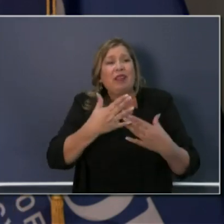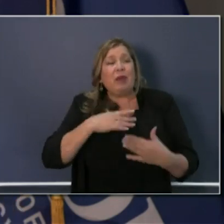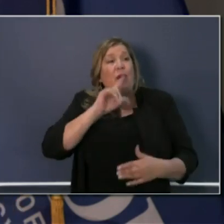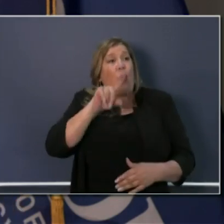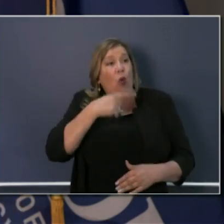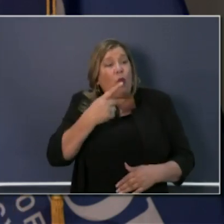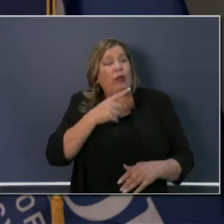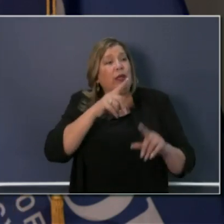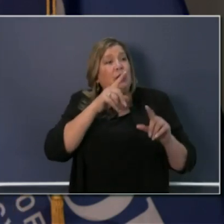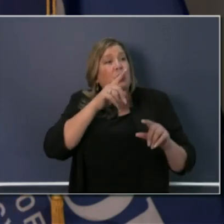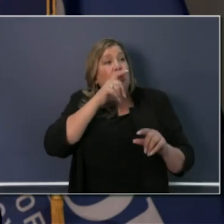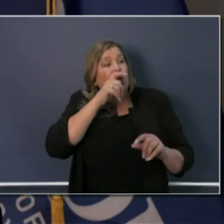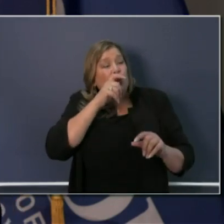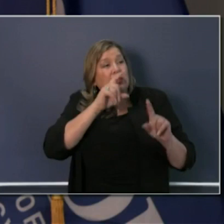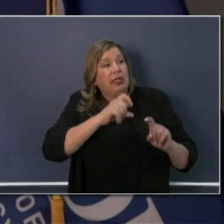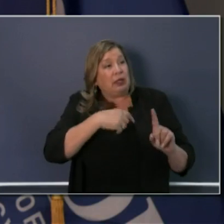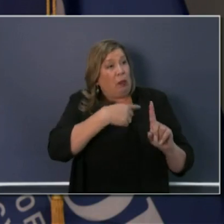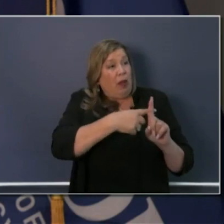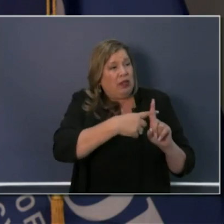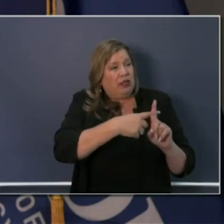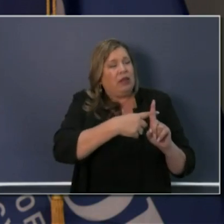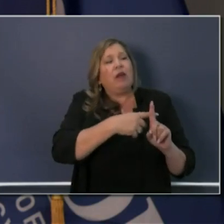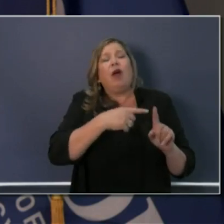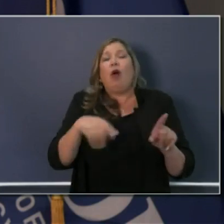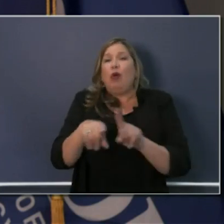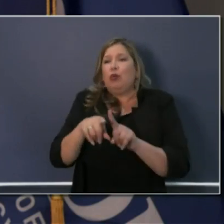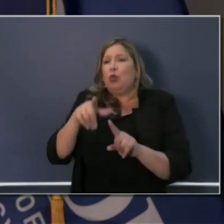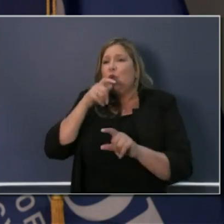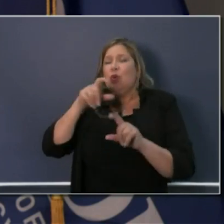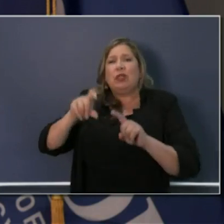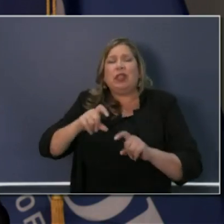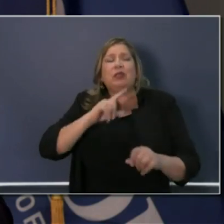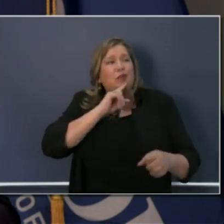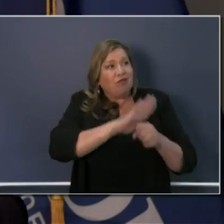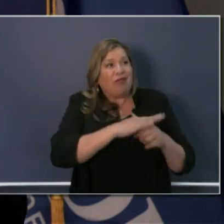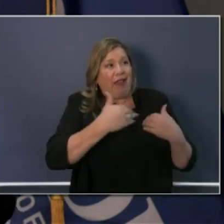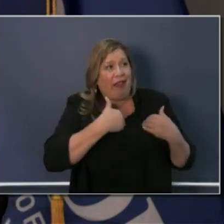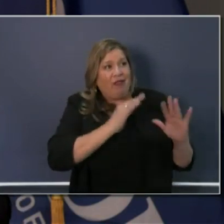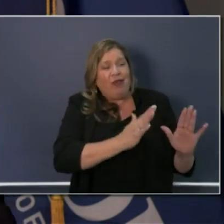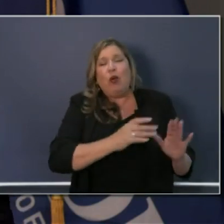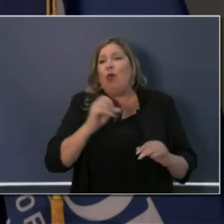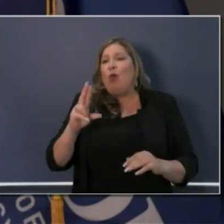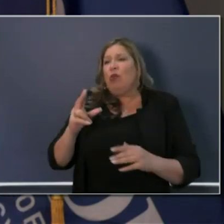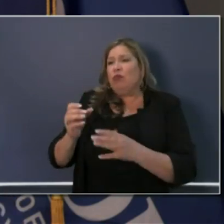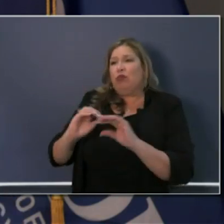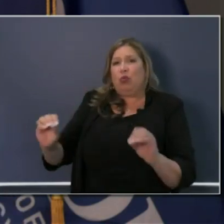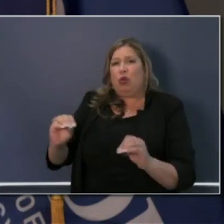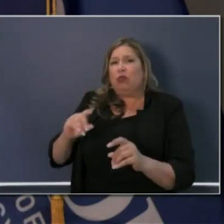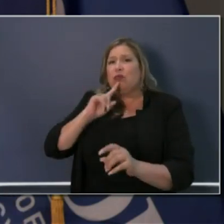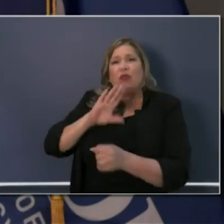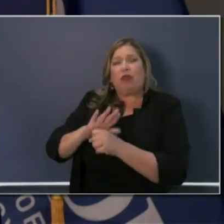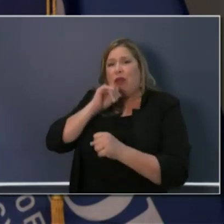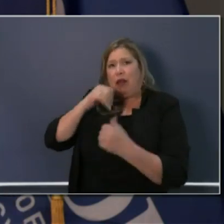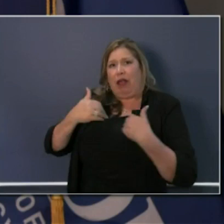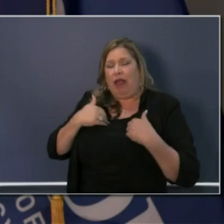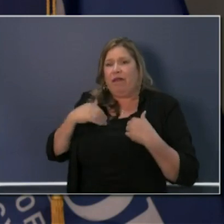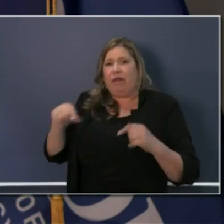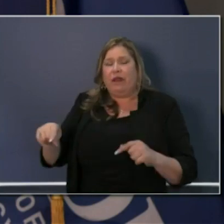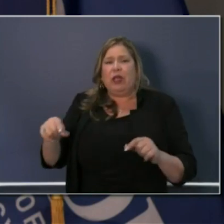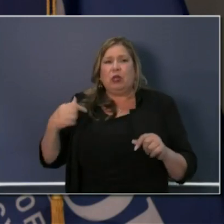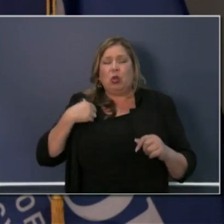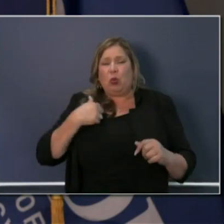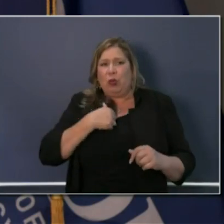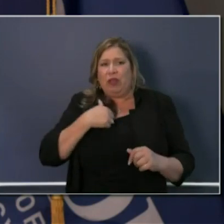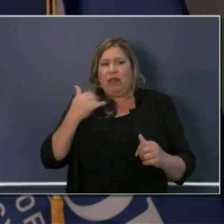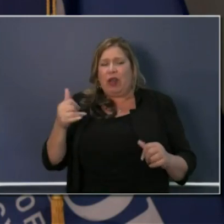equally weighting the number of people that are tested negative. We're now looking at it from a community surveillance perspective. We're much